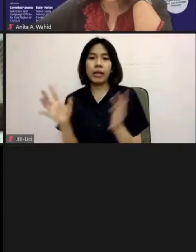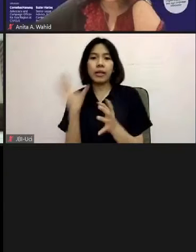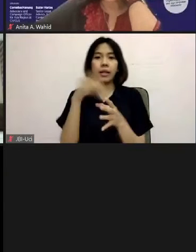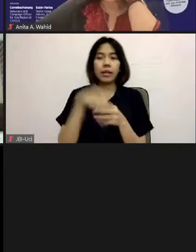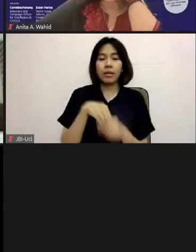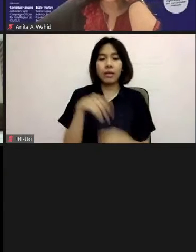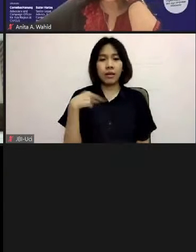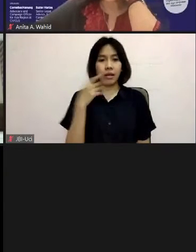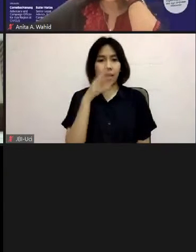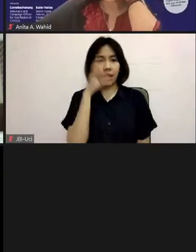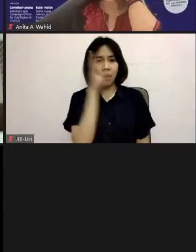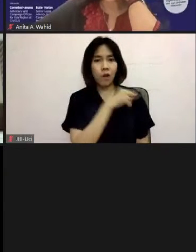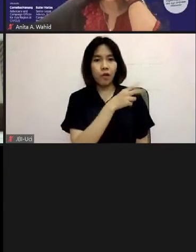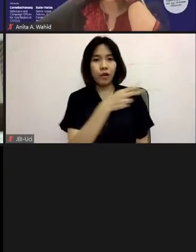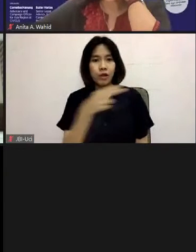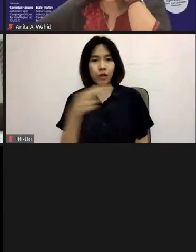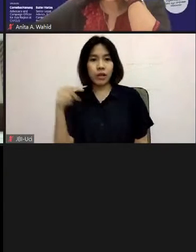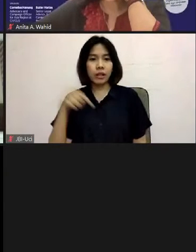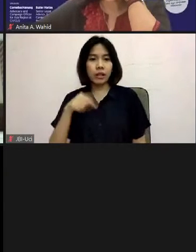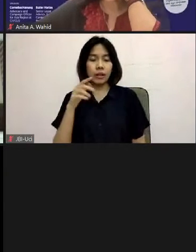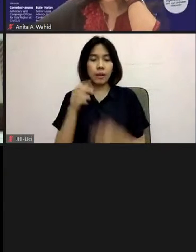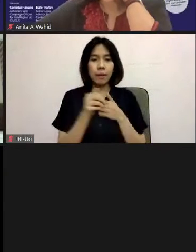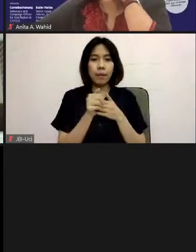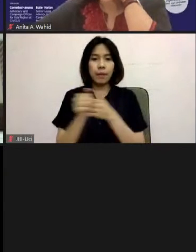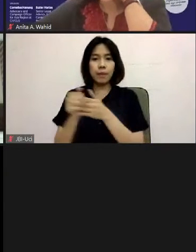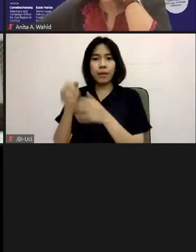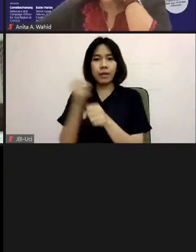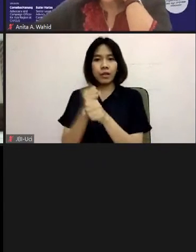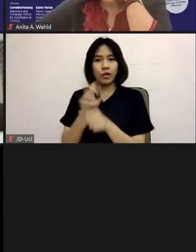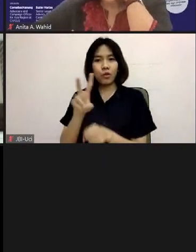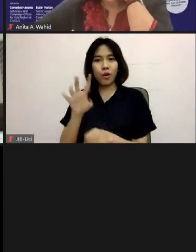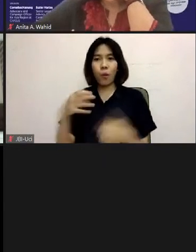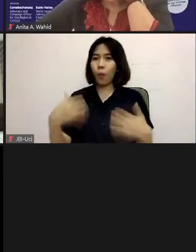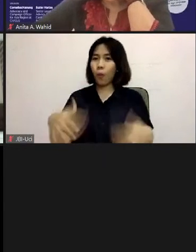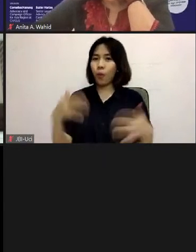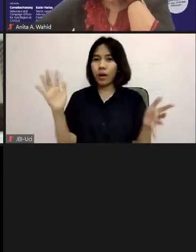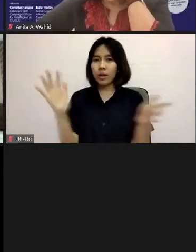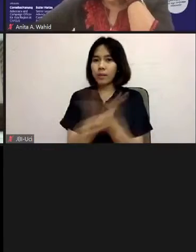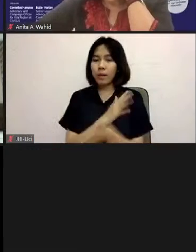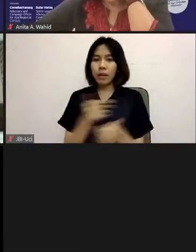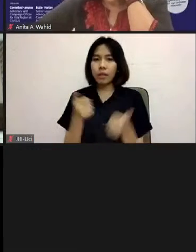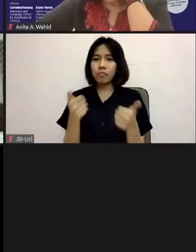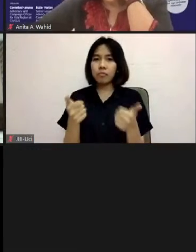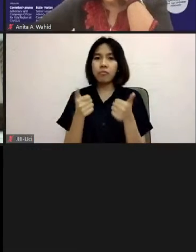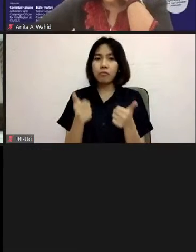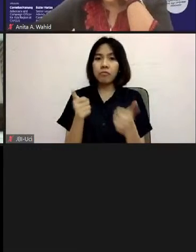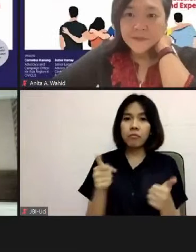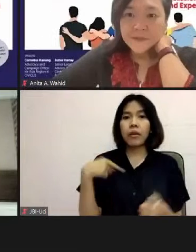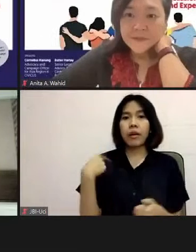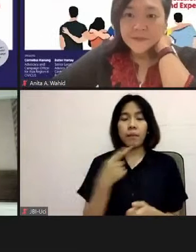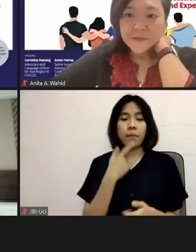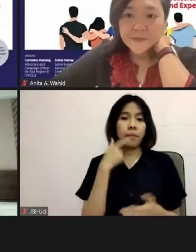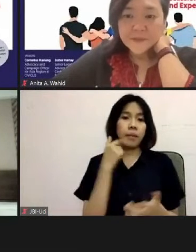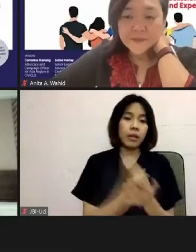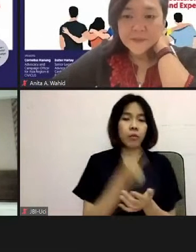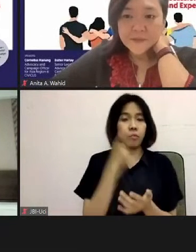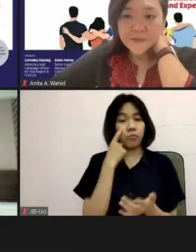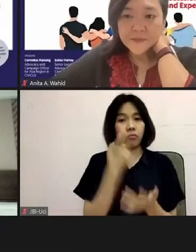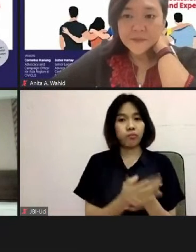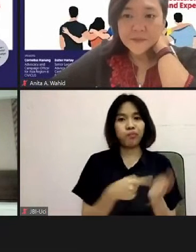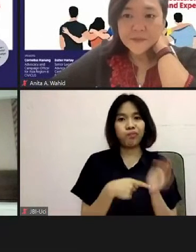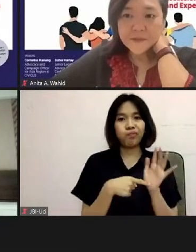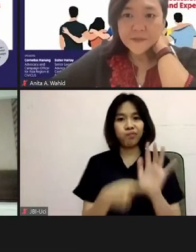important because it's important for their mission as well. There are many ways it affects issues relevant for